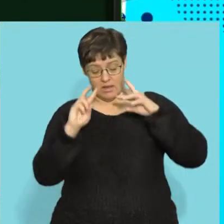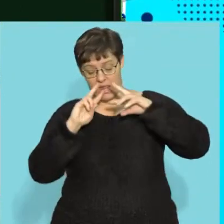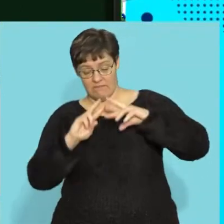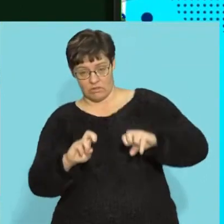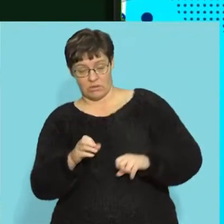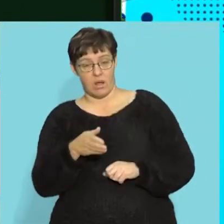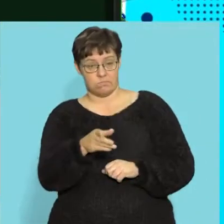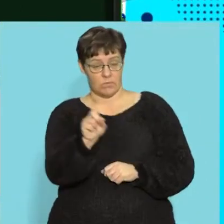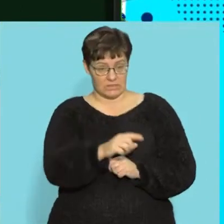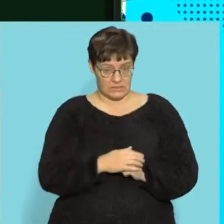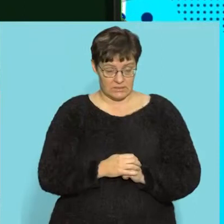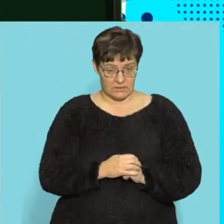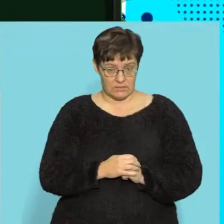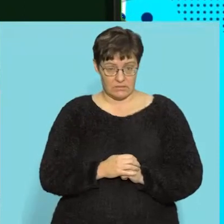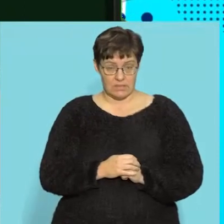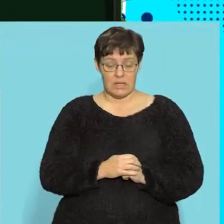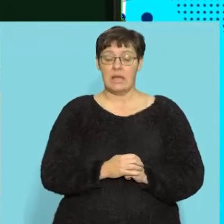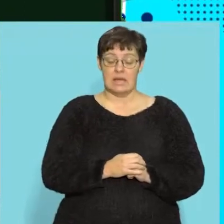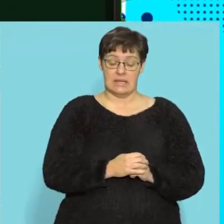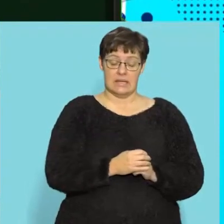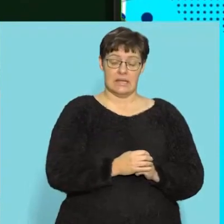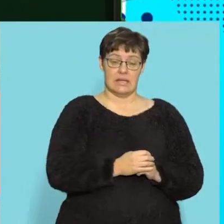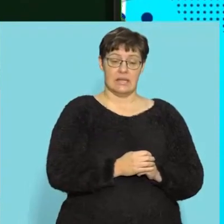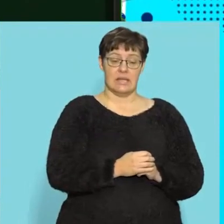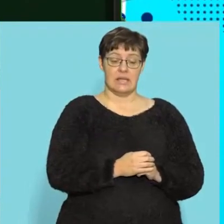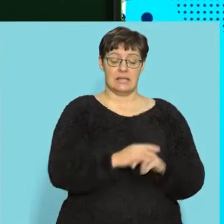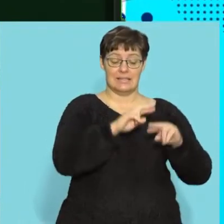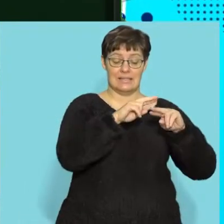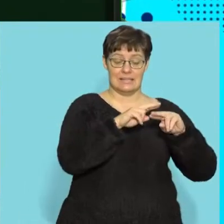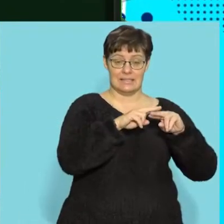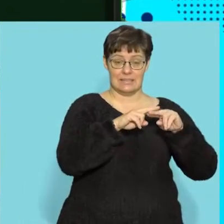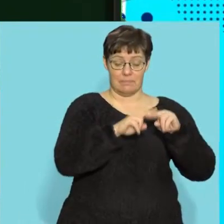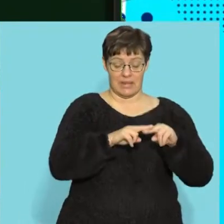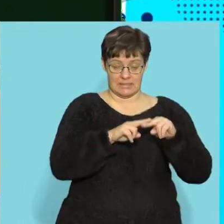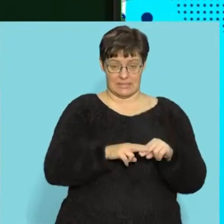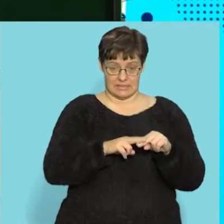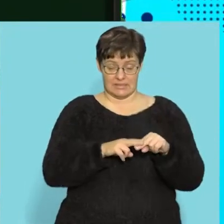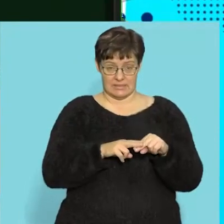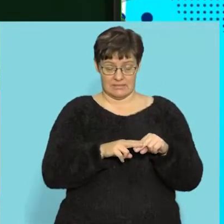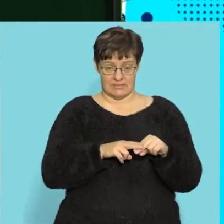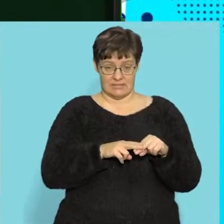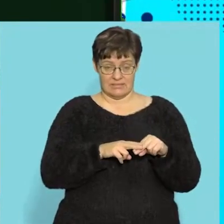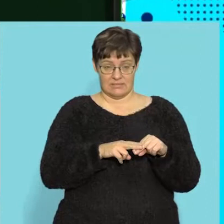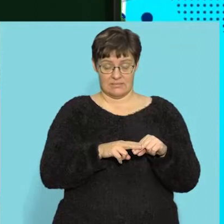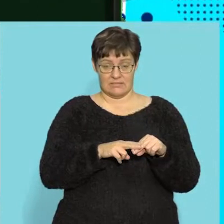within an investigation. We have got our independent variable. In the previous example that we looked at,